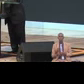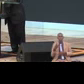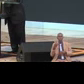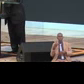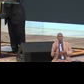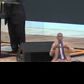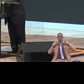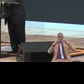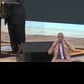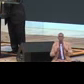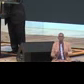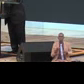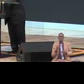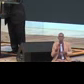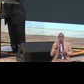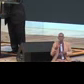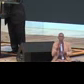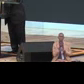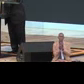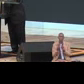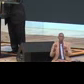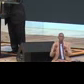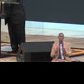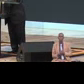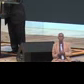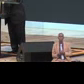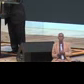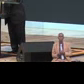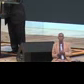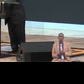The captain of your salvation.